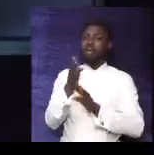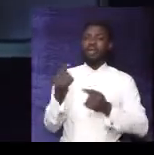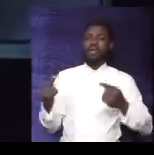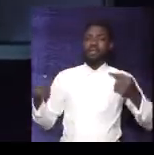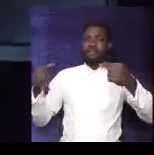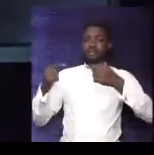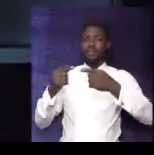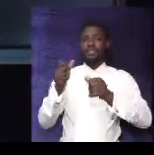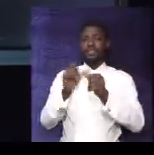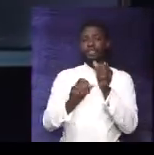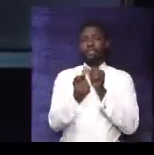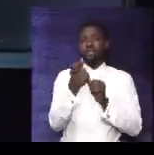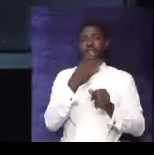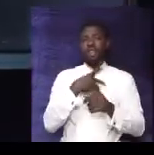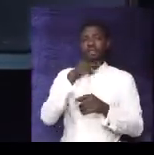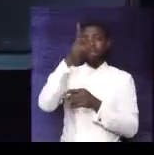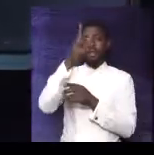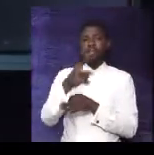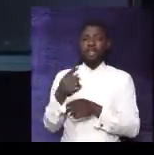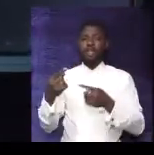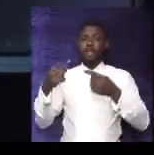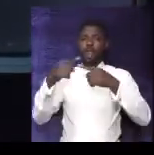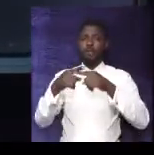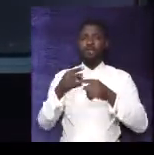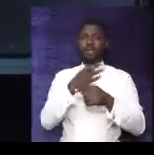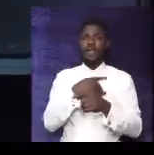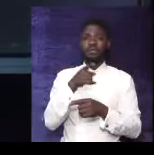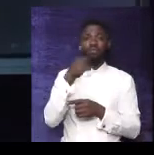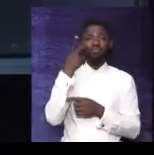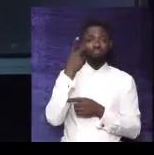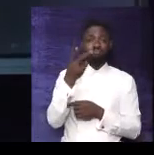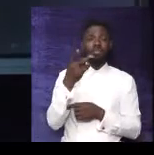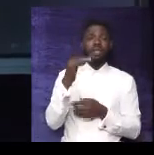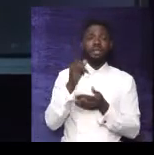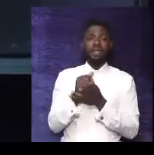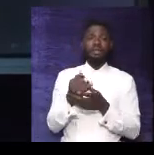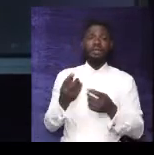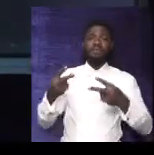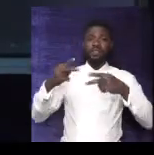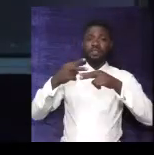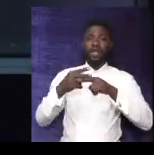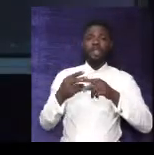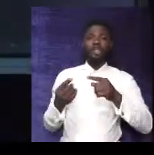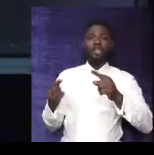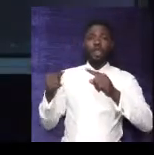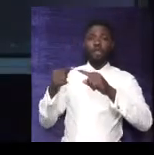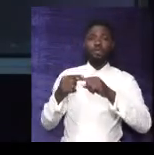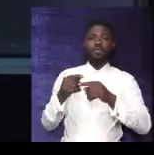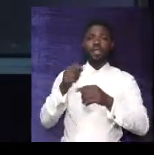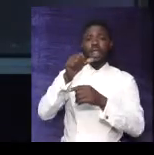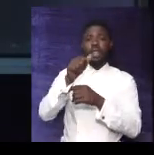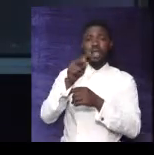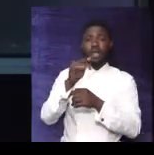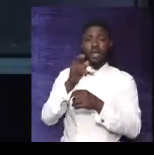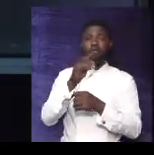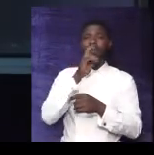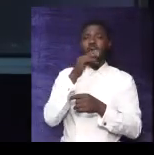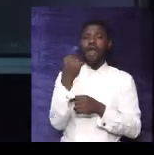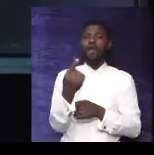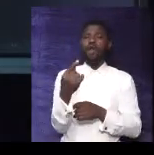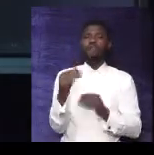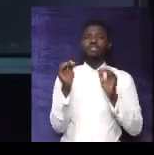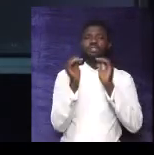directly facing each other and they are vertically opposite. And you do remember that vertically opposite angles are